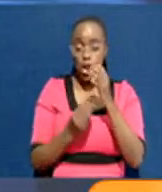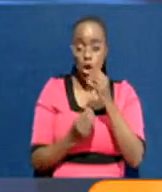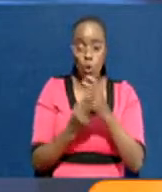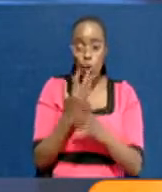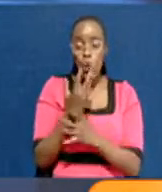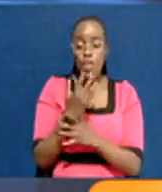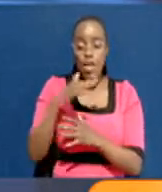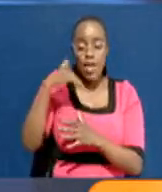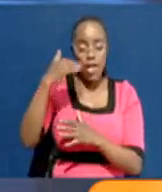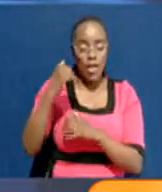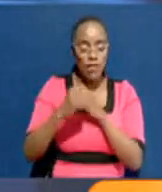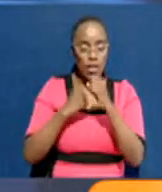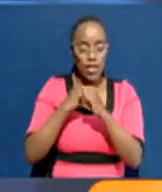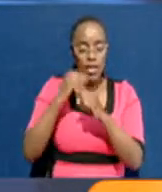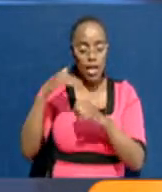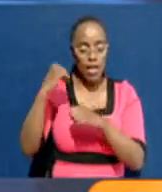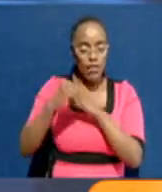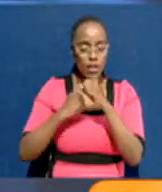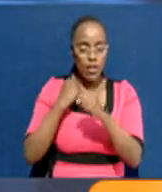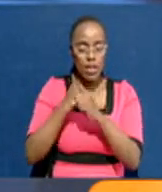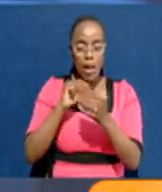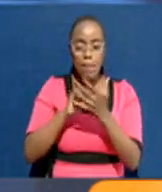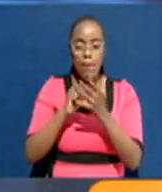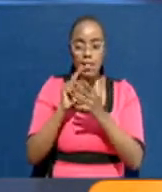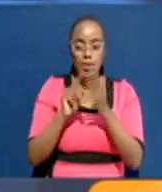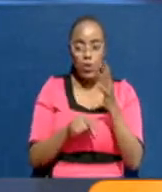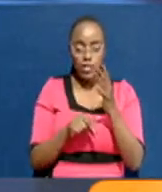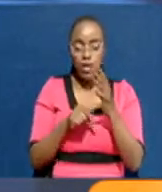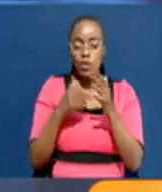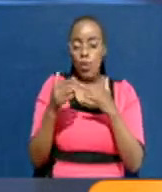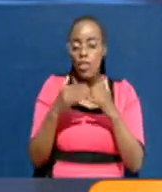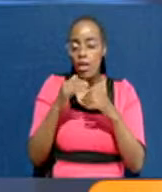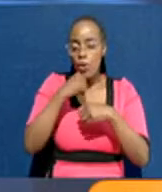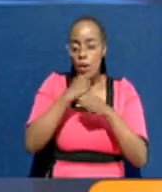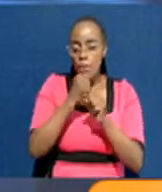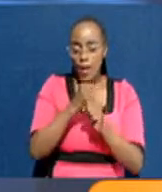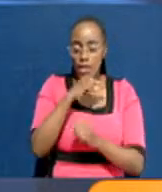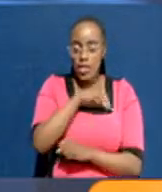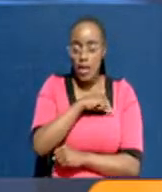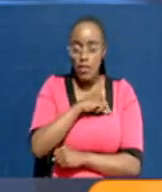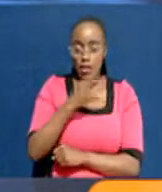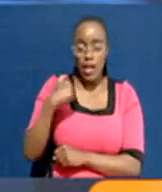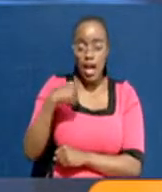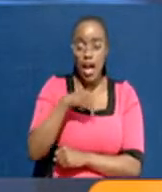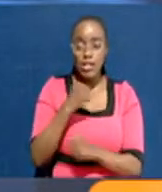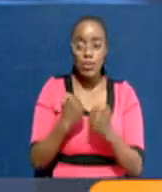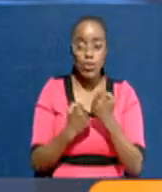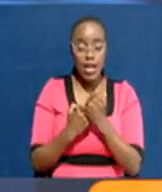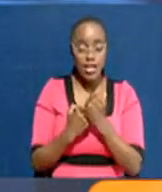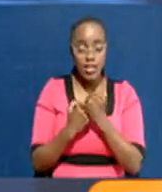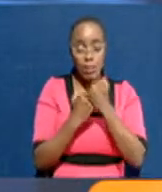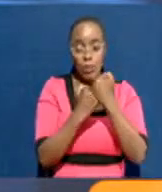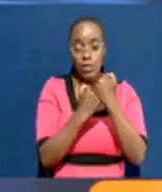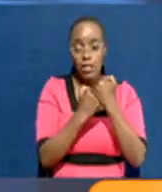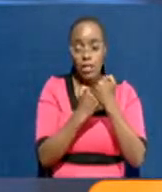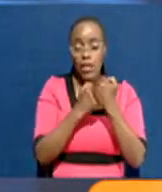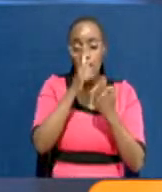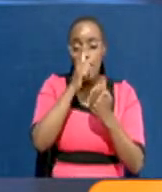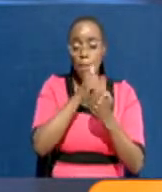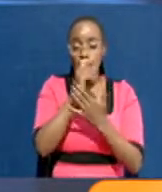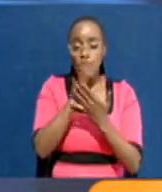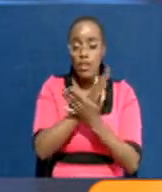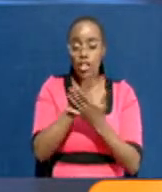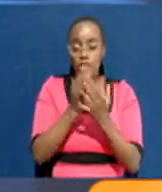year over year, which means that even though we're making the profit, we are indeed supporting the private sector to